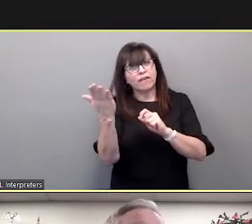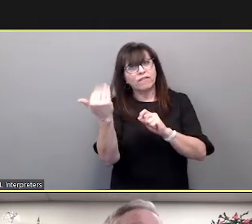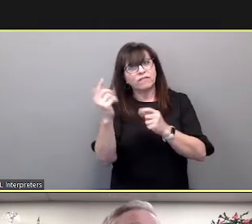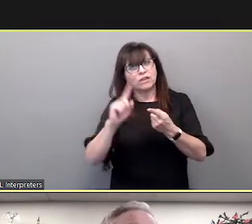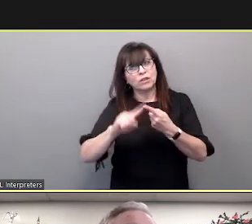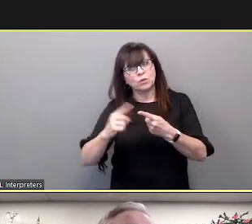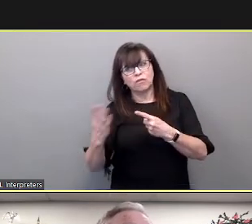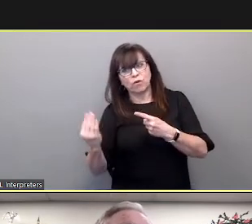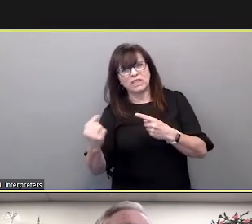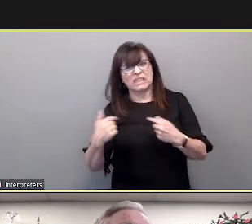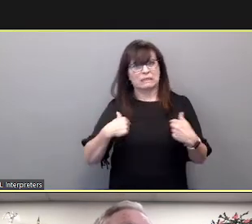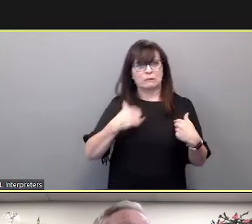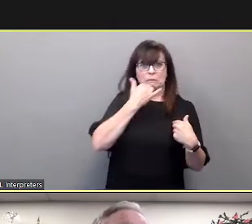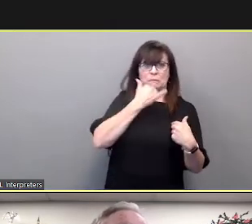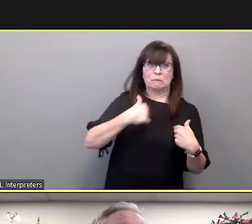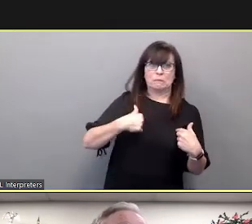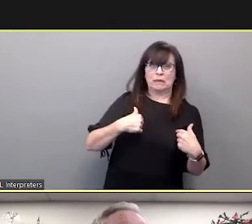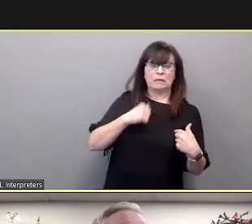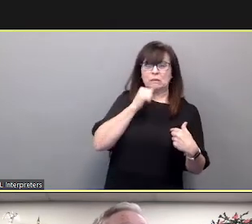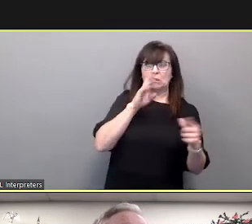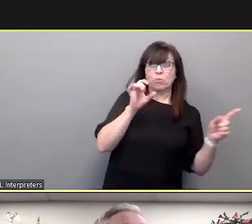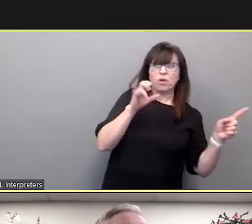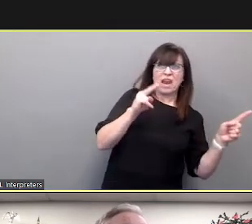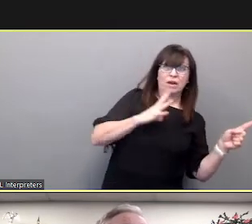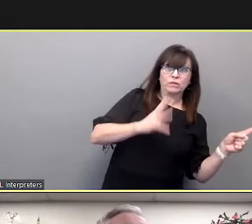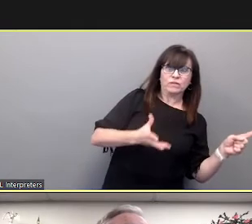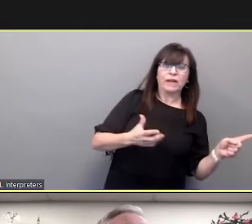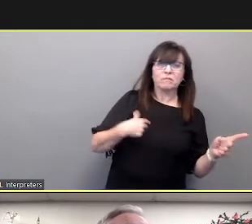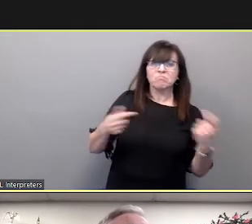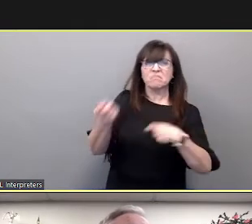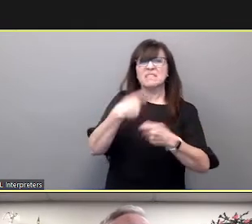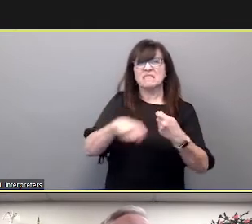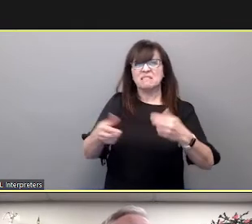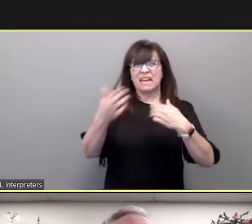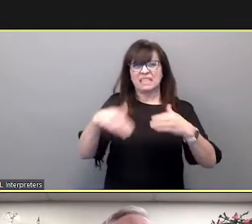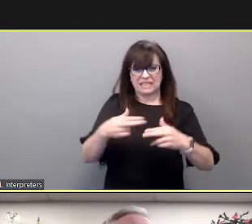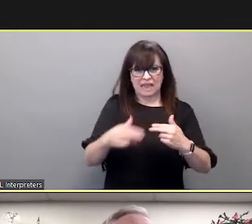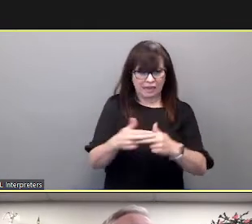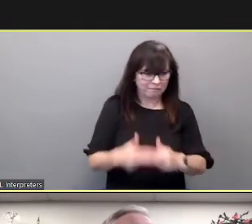on my part, not Brianna's. We'll be all set. Next slide, please.